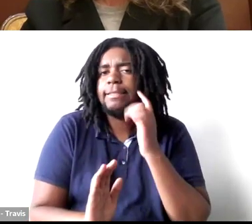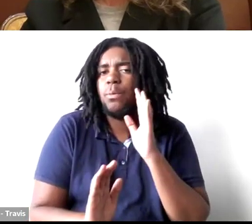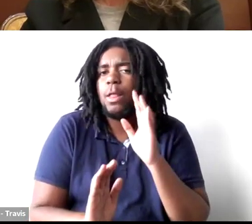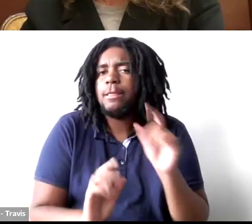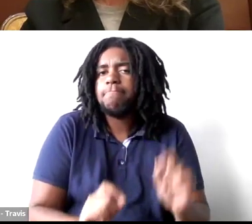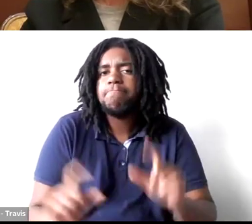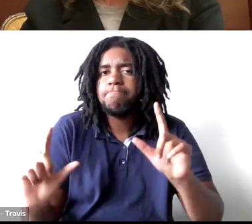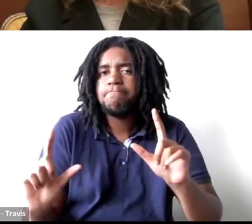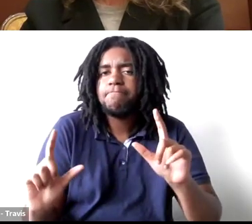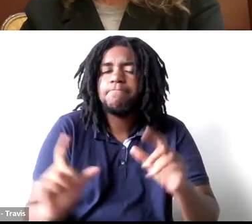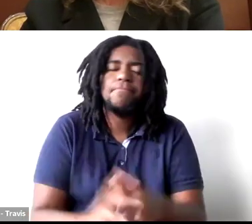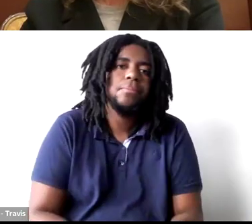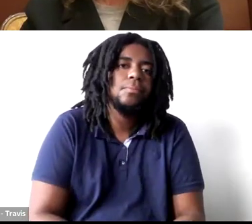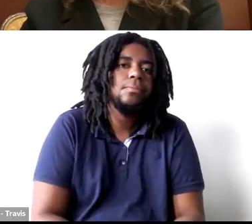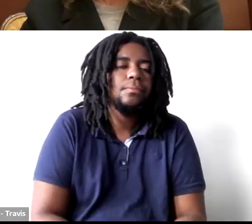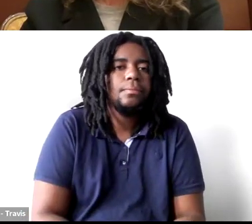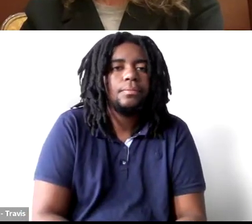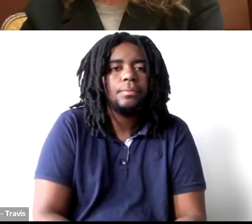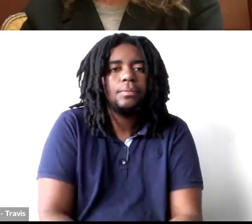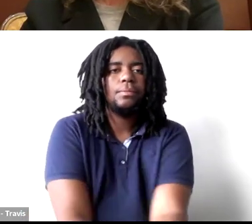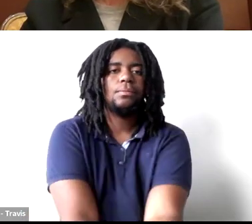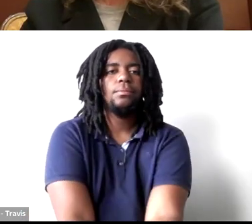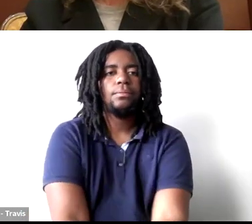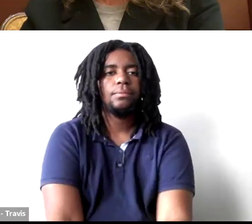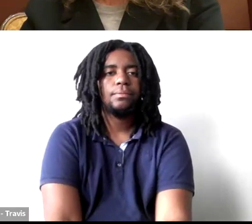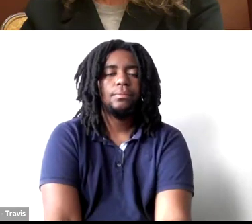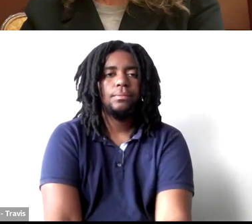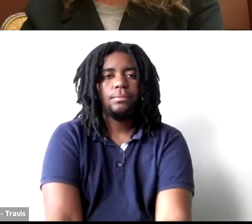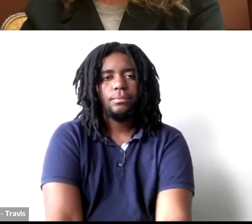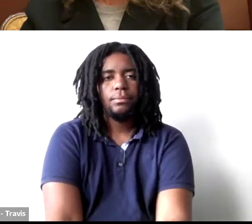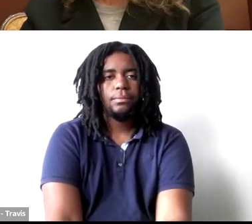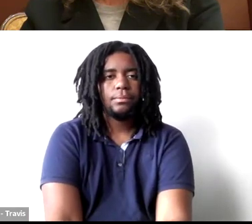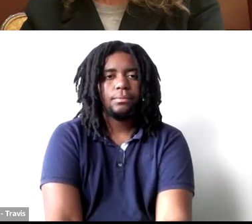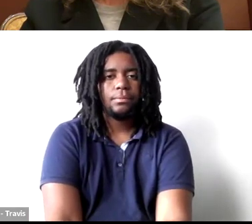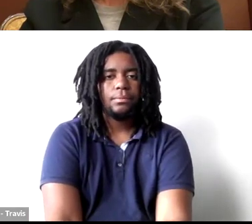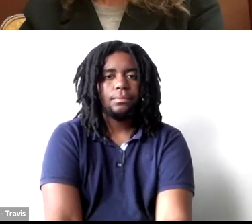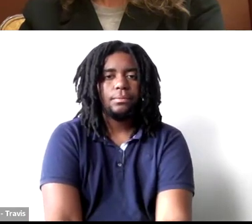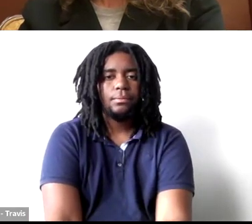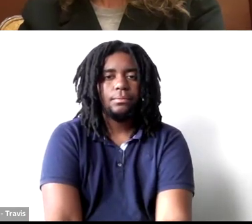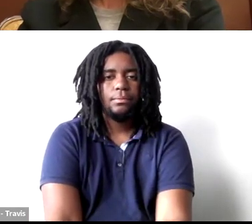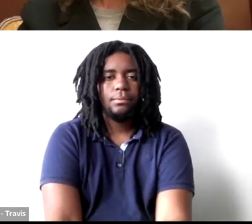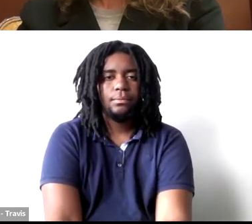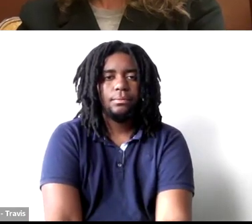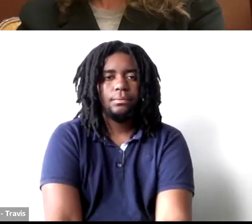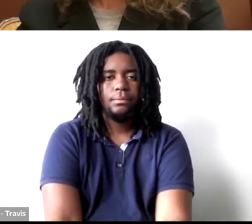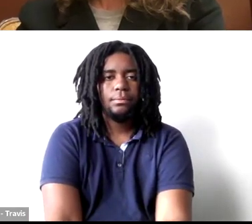Let's see here. Yeah. I will just share it so everyone could I'd like